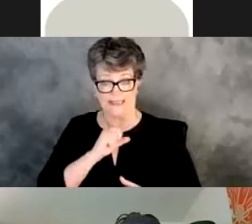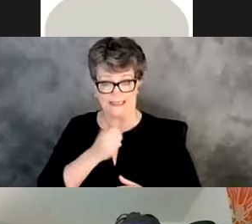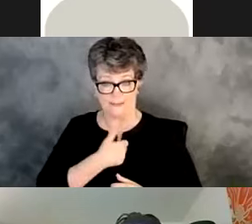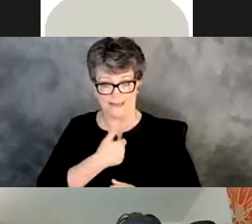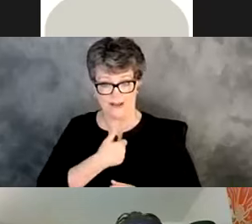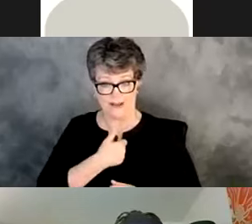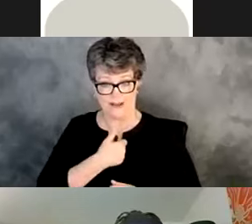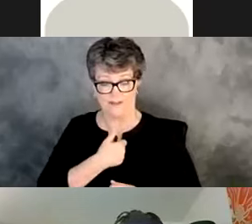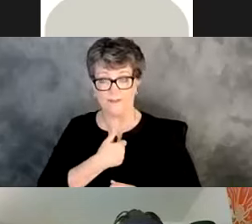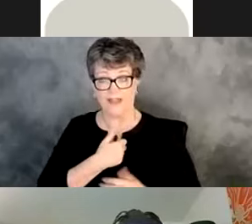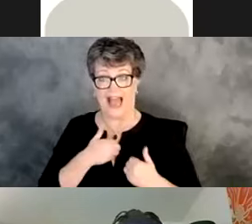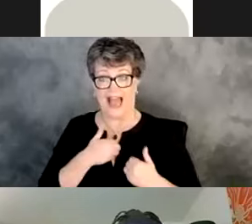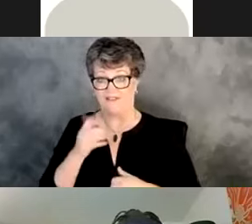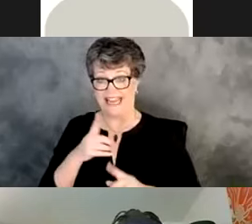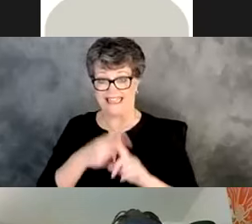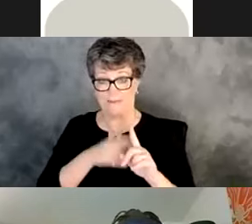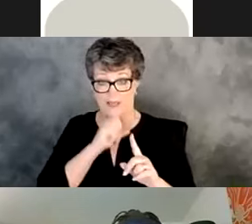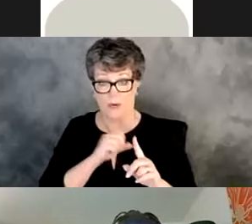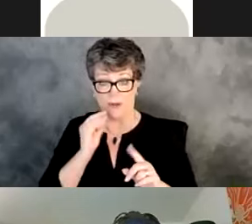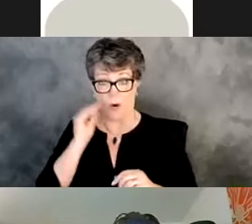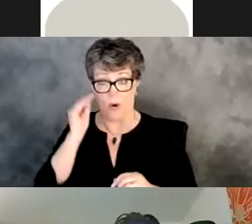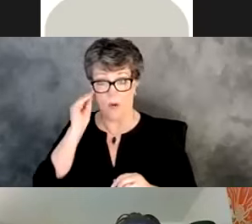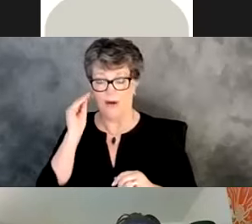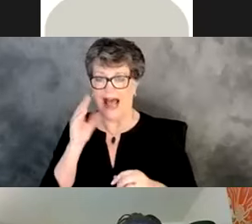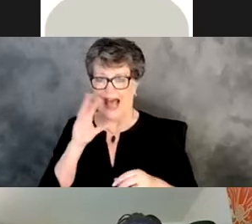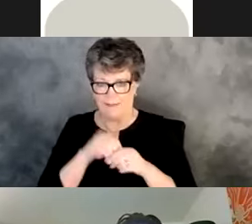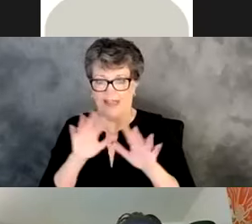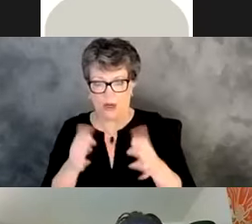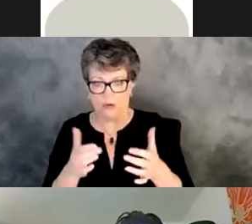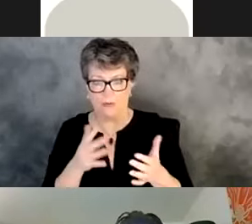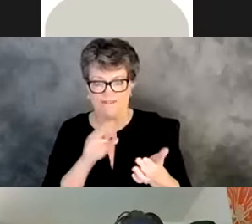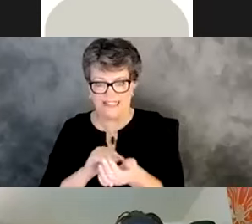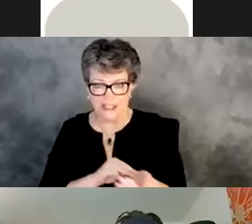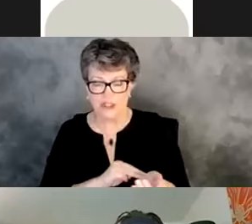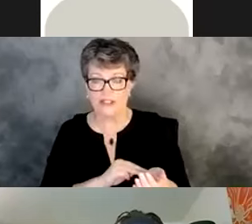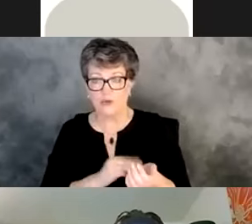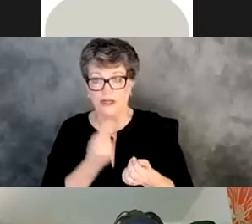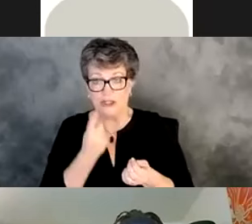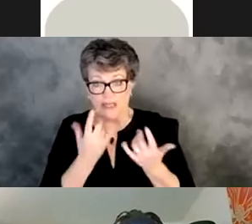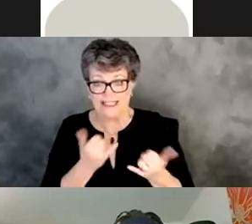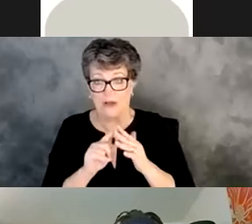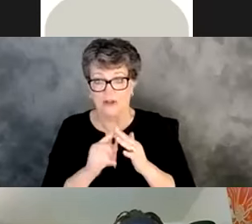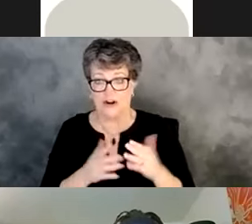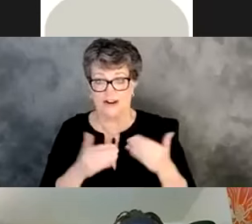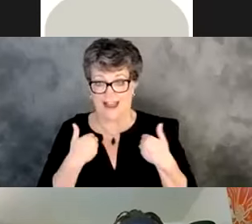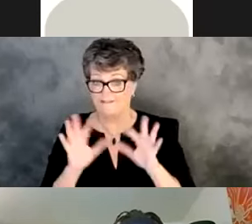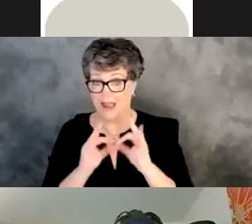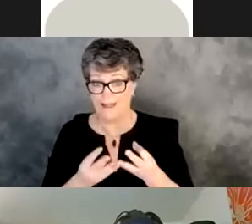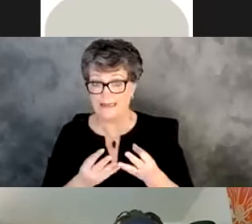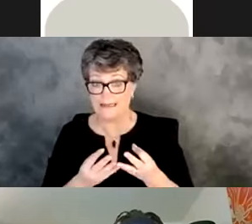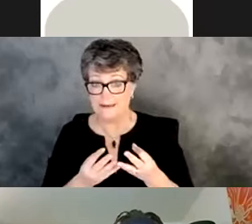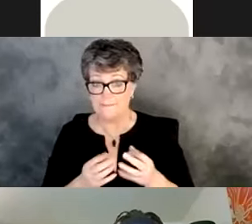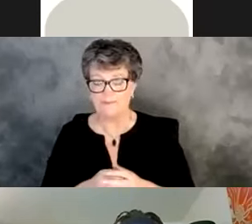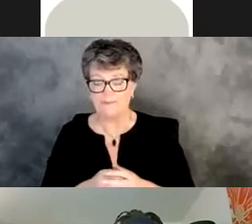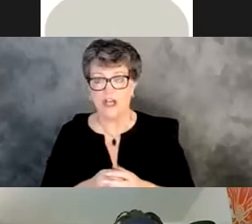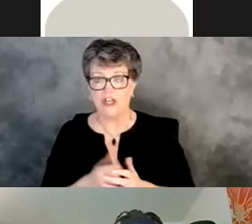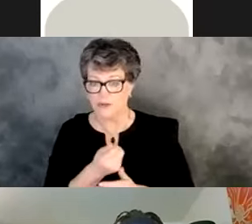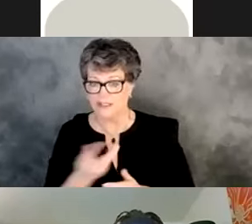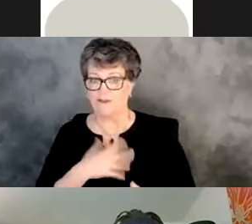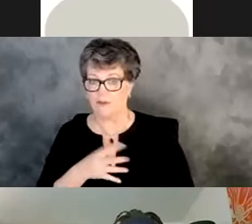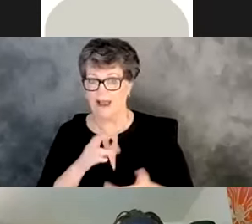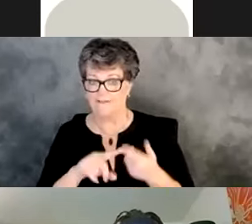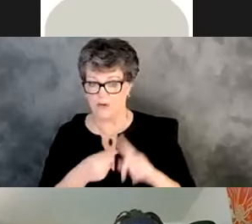So I have an 18-month-old at home. So I'm in the group of physicians who are just now starting to have our families. So I have several of my friends who